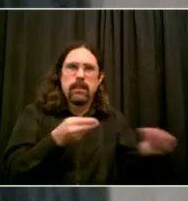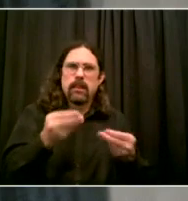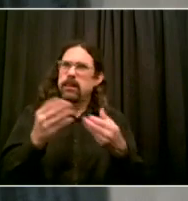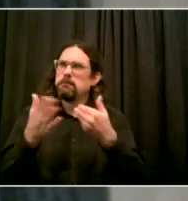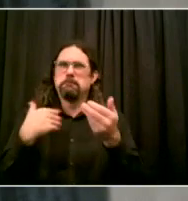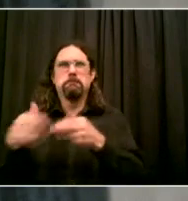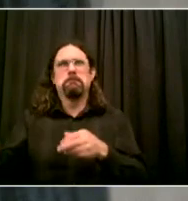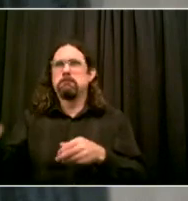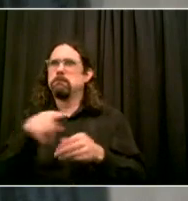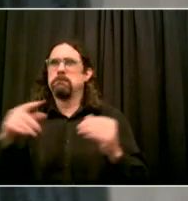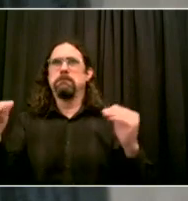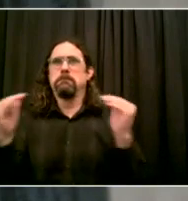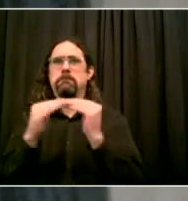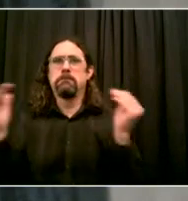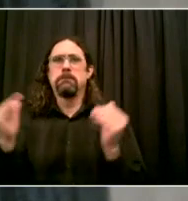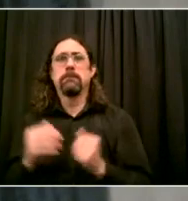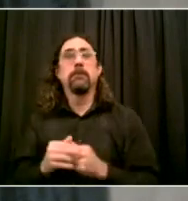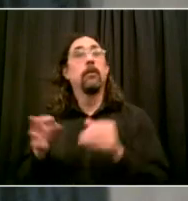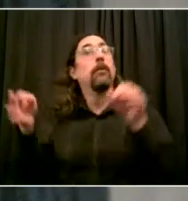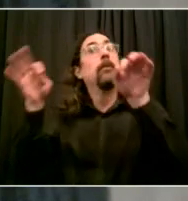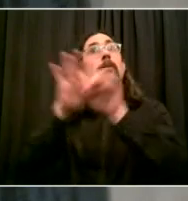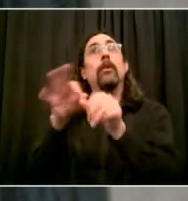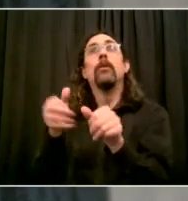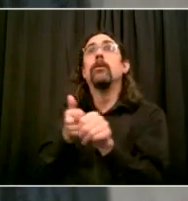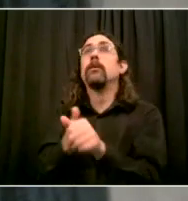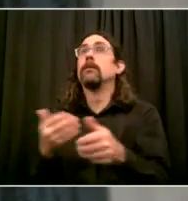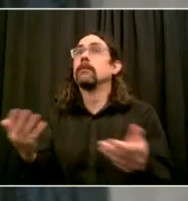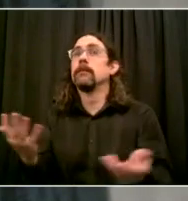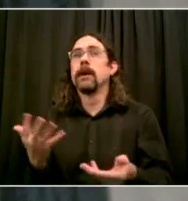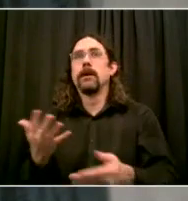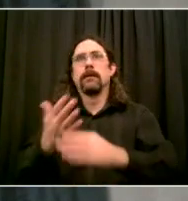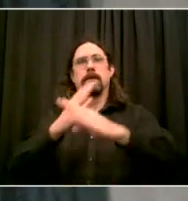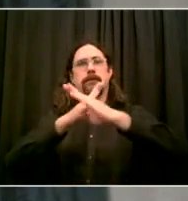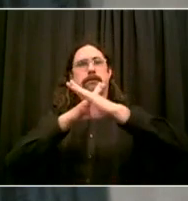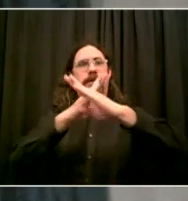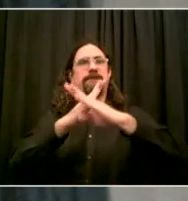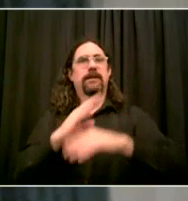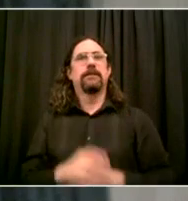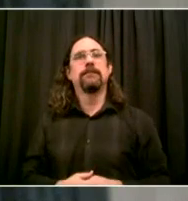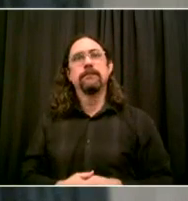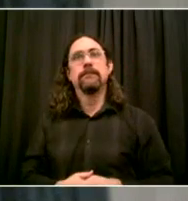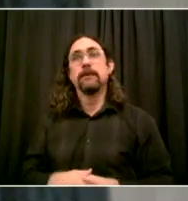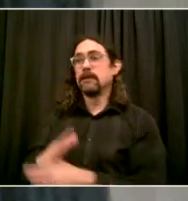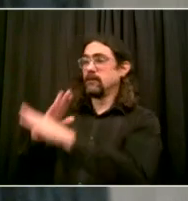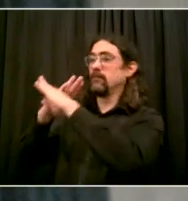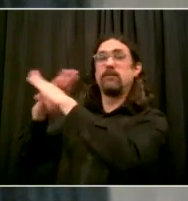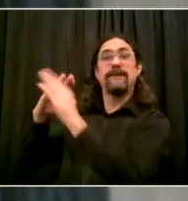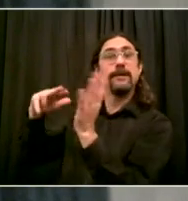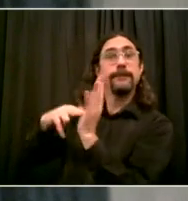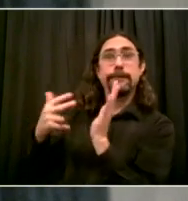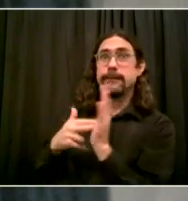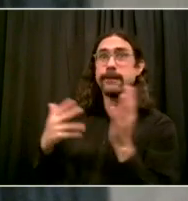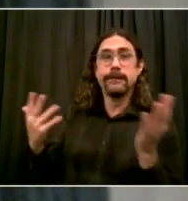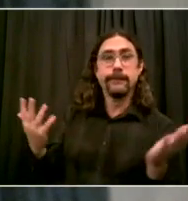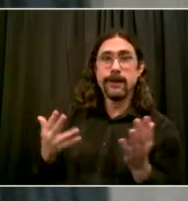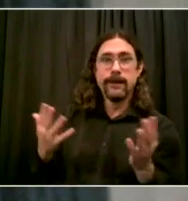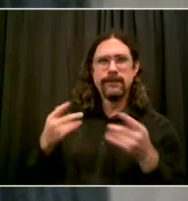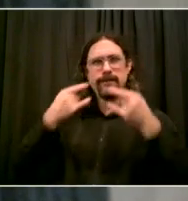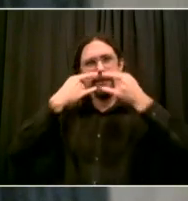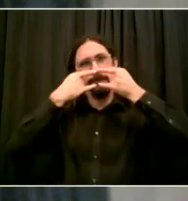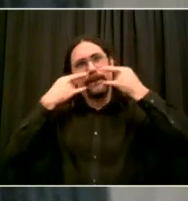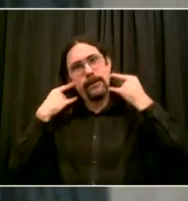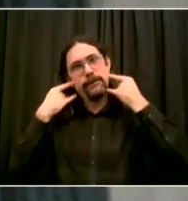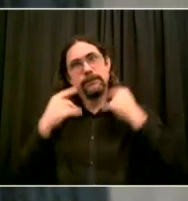and keeping your distance. We'll keep looking at this data, not just on a week-to-week basis, but on a